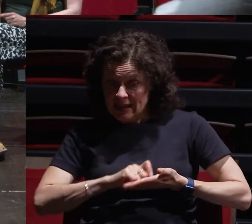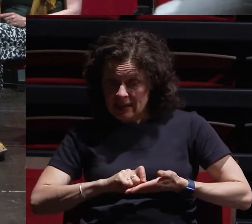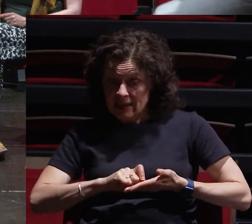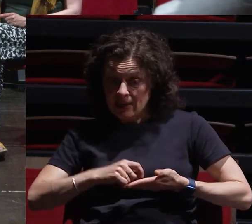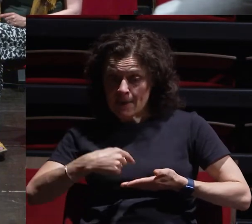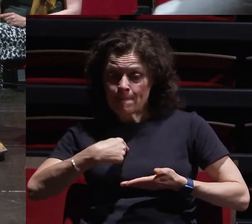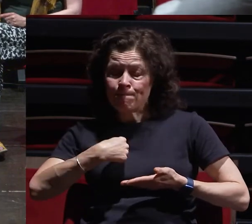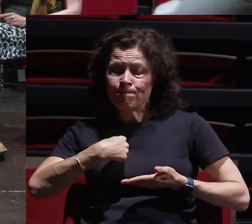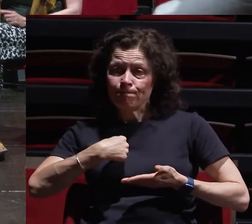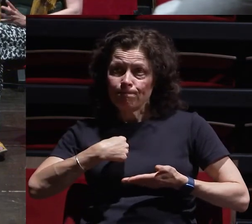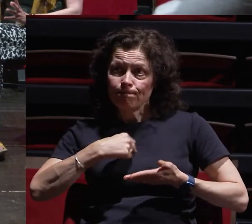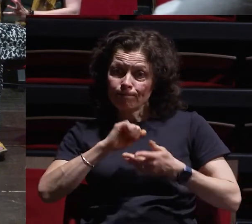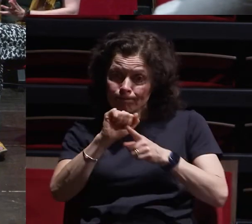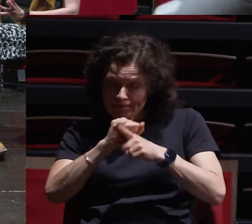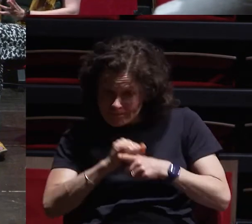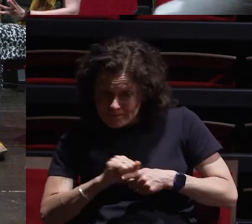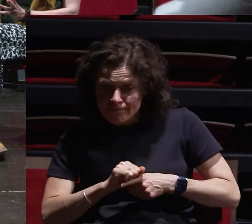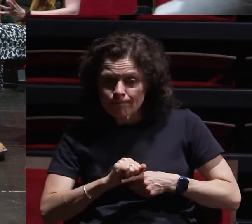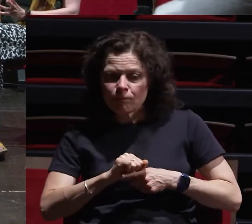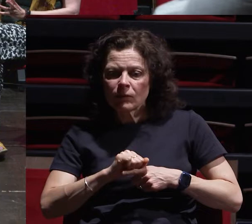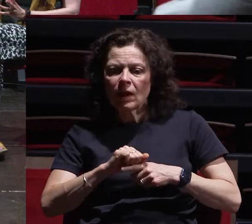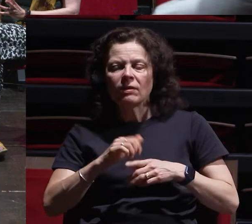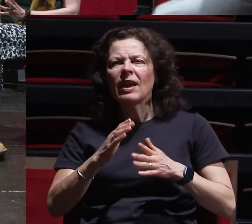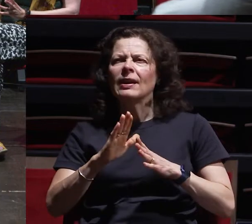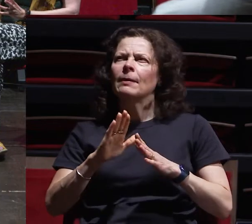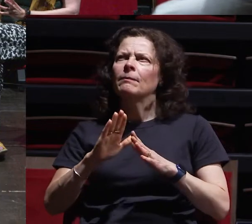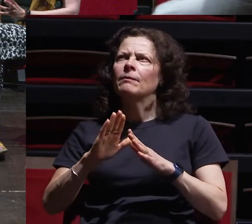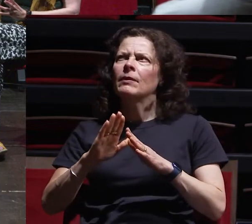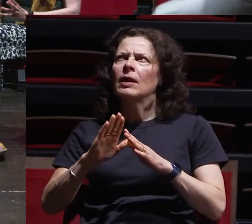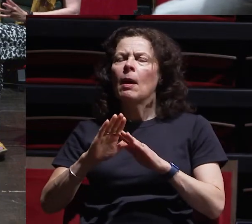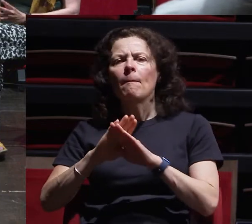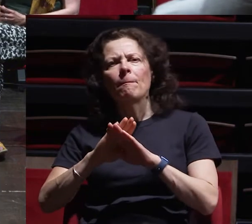the rewriting for me that the